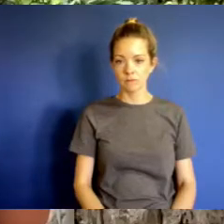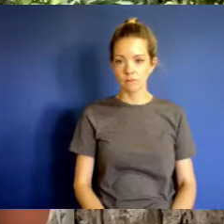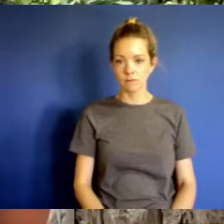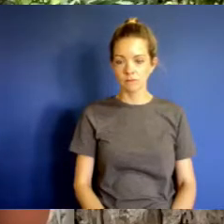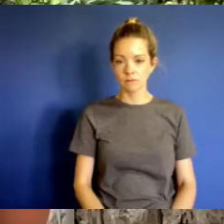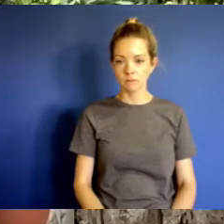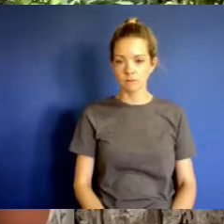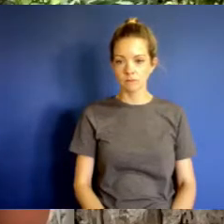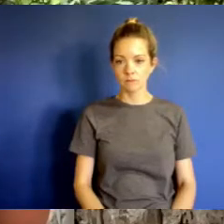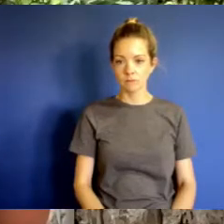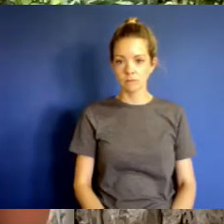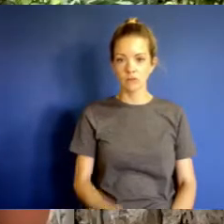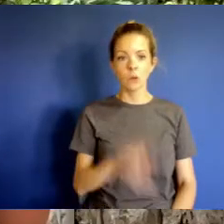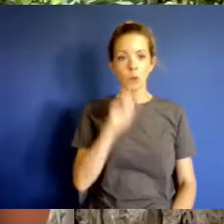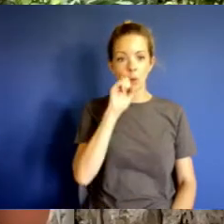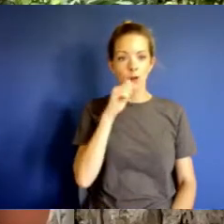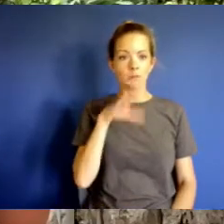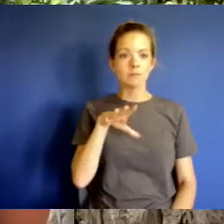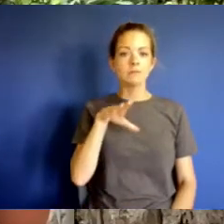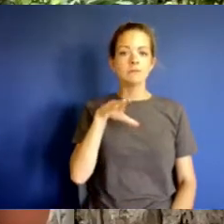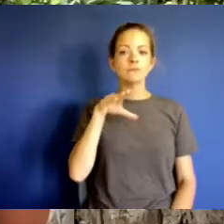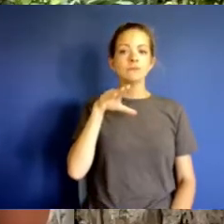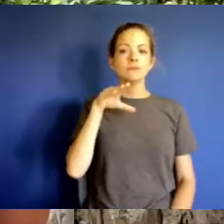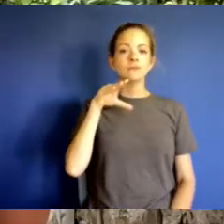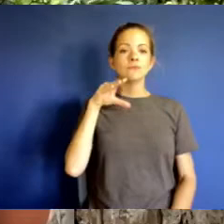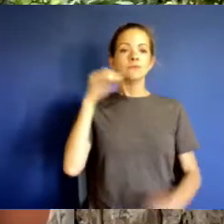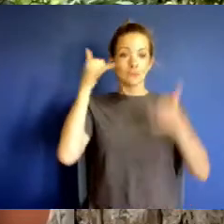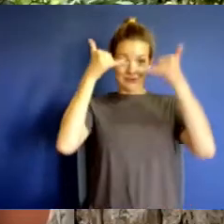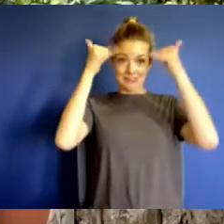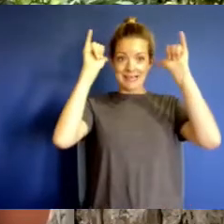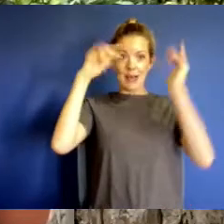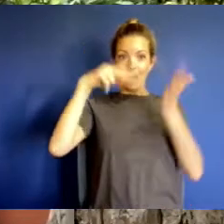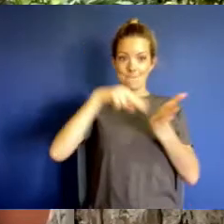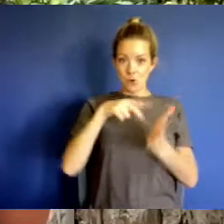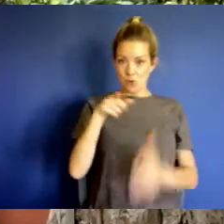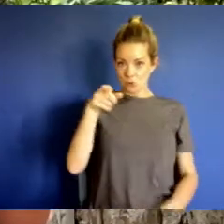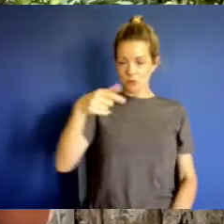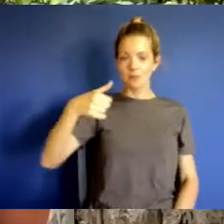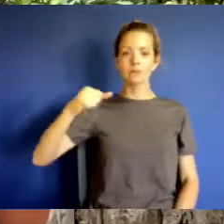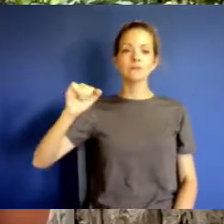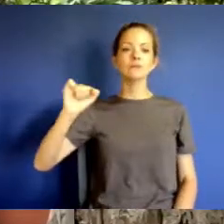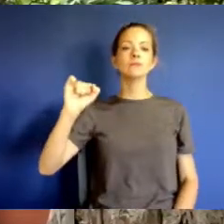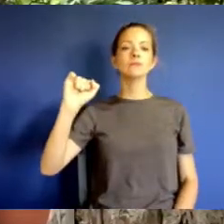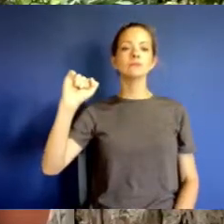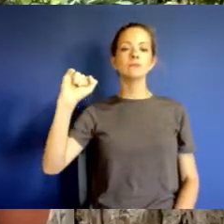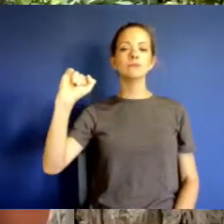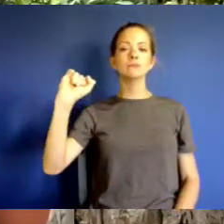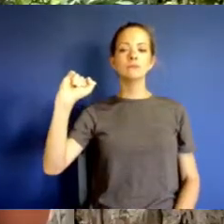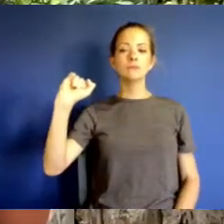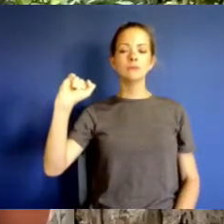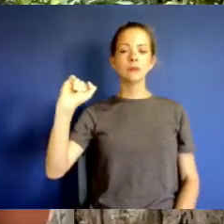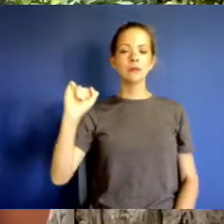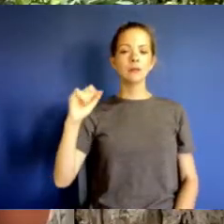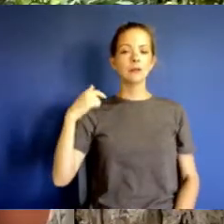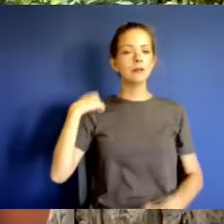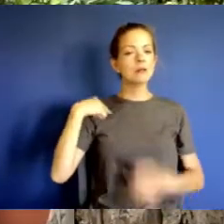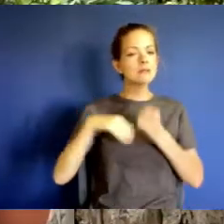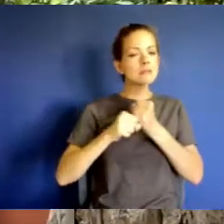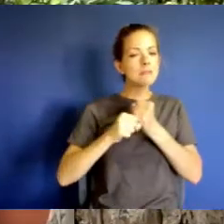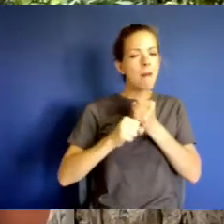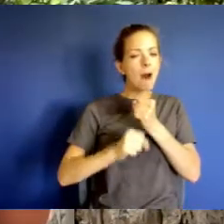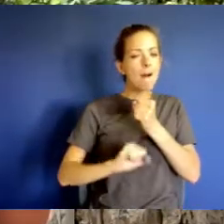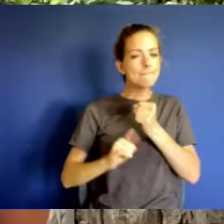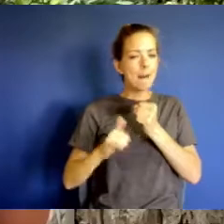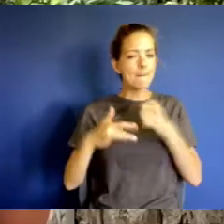We're going to just again take a breath in into cow pose. So we should feel our